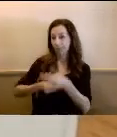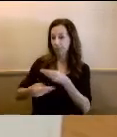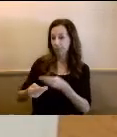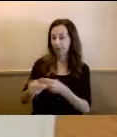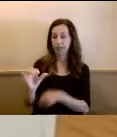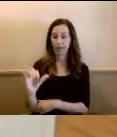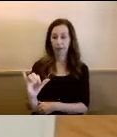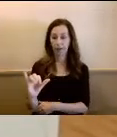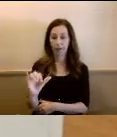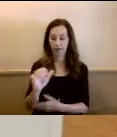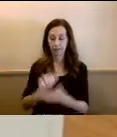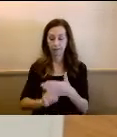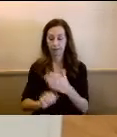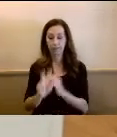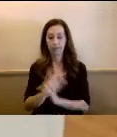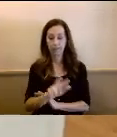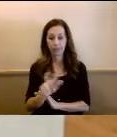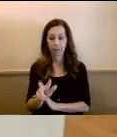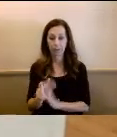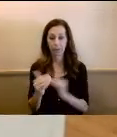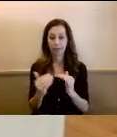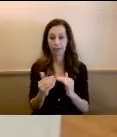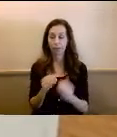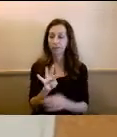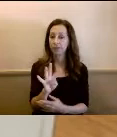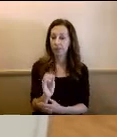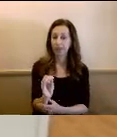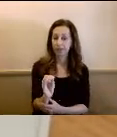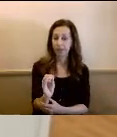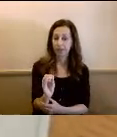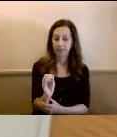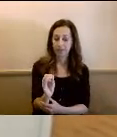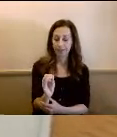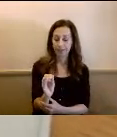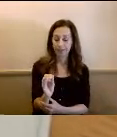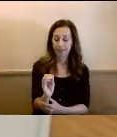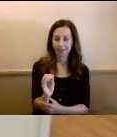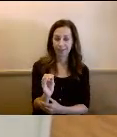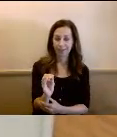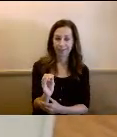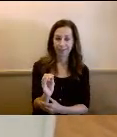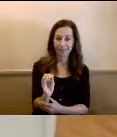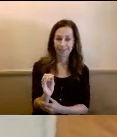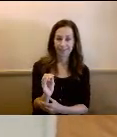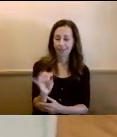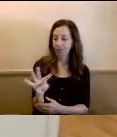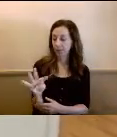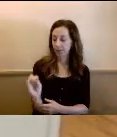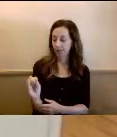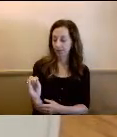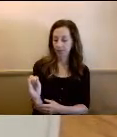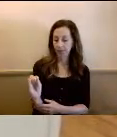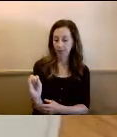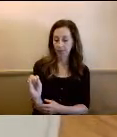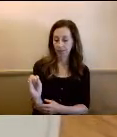y, minus 33 equals 40. We have